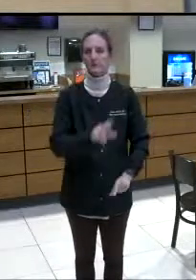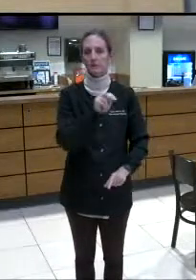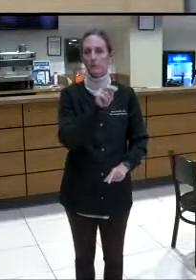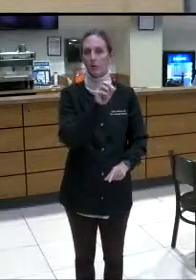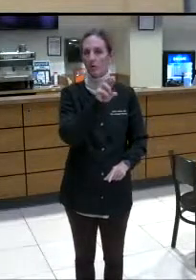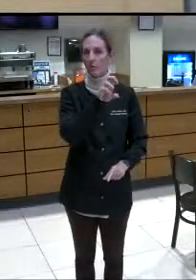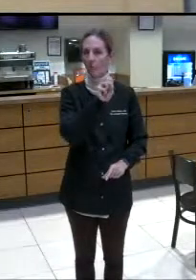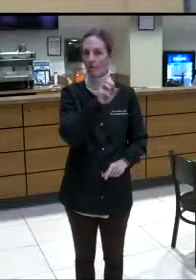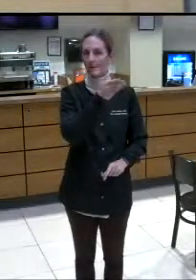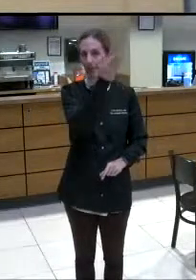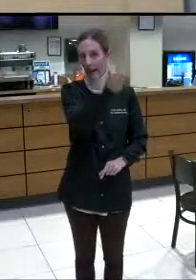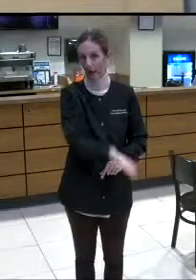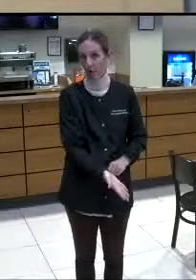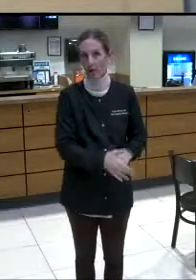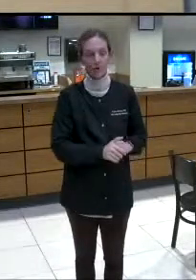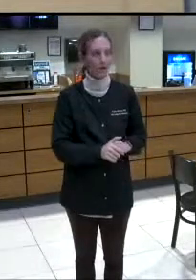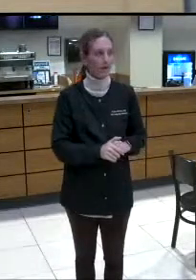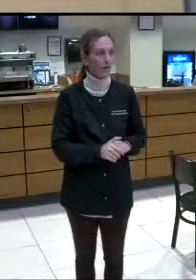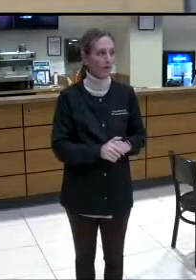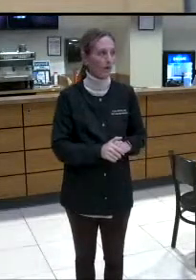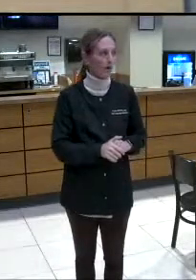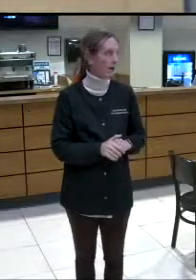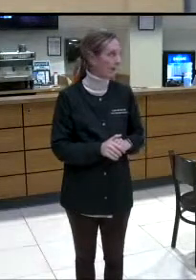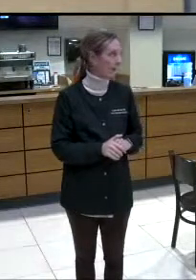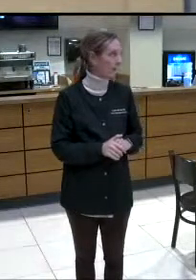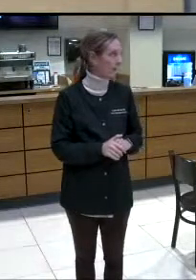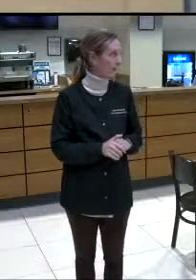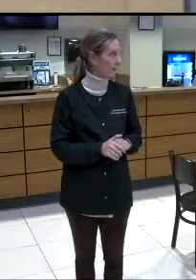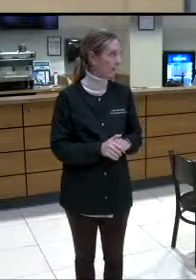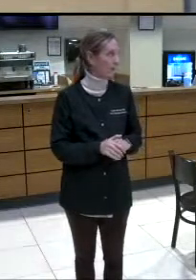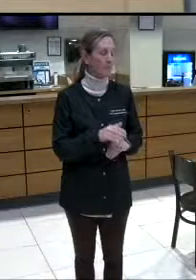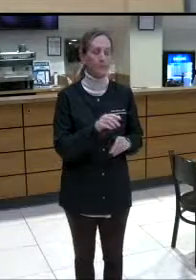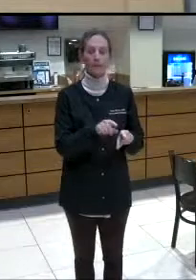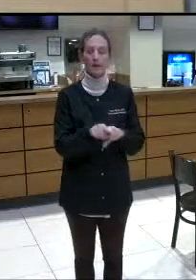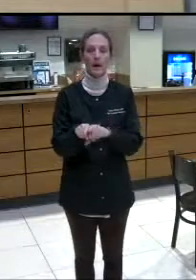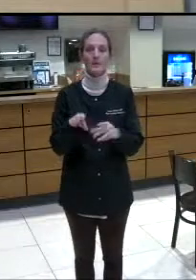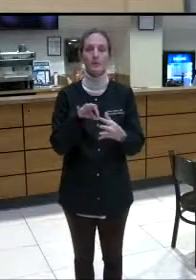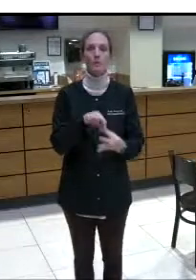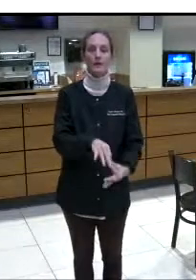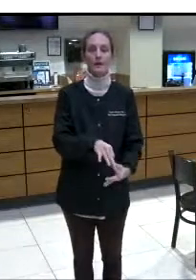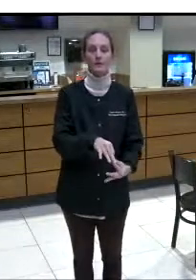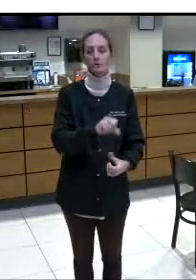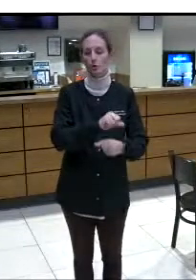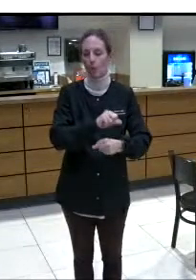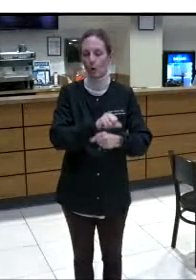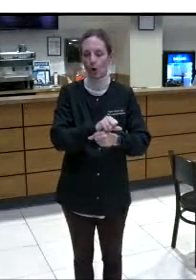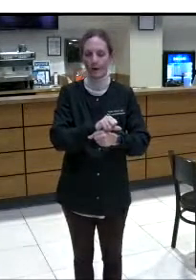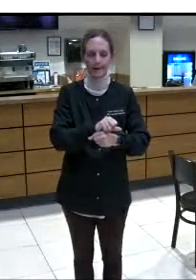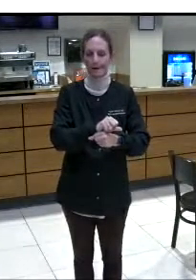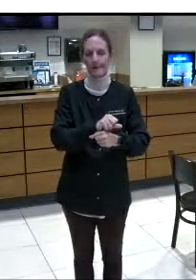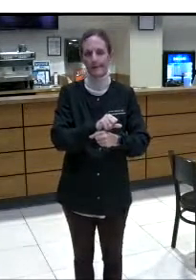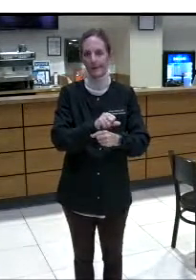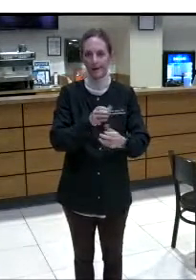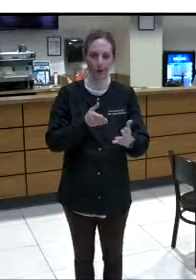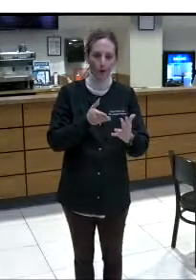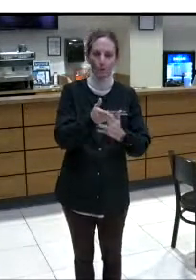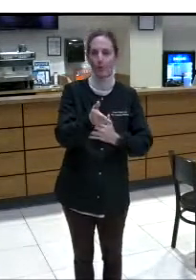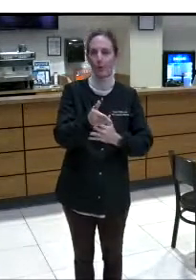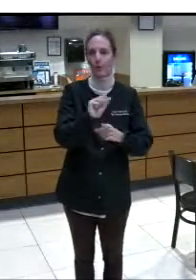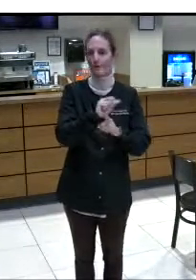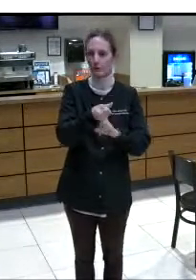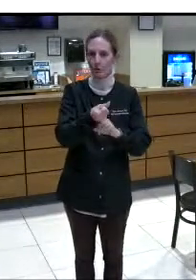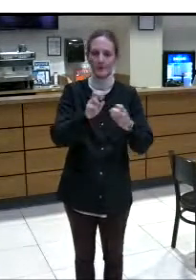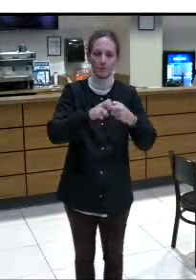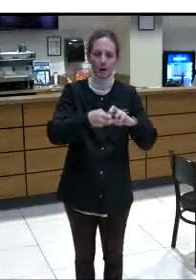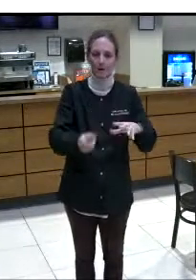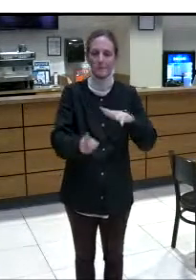them. Sorry about that. But as it relates to working through situations that occur with board members,